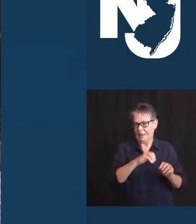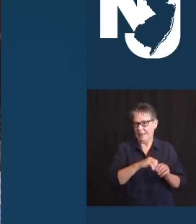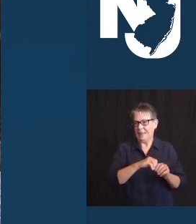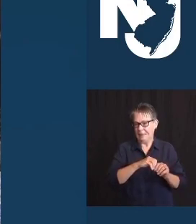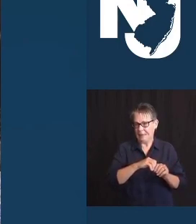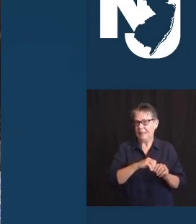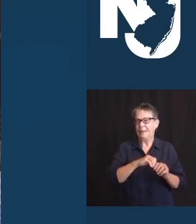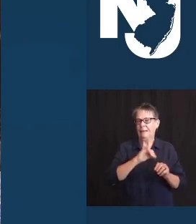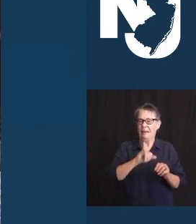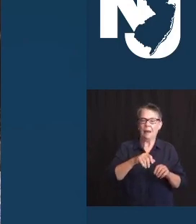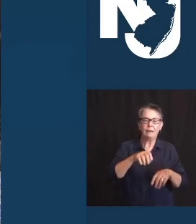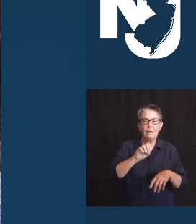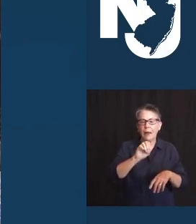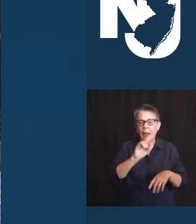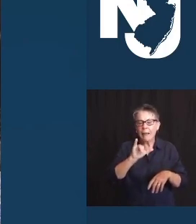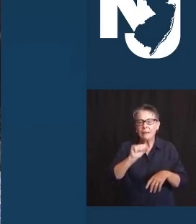the